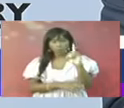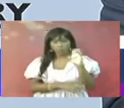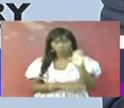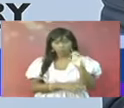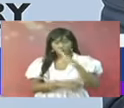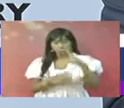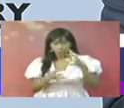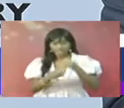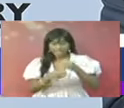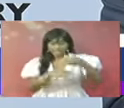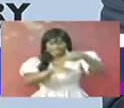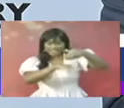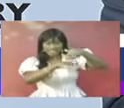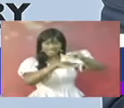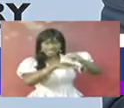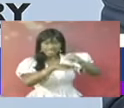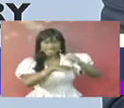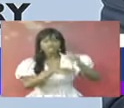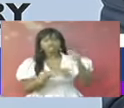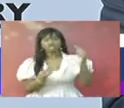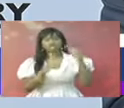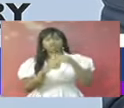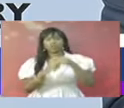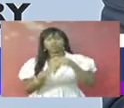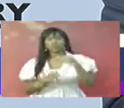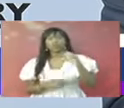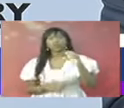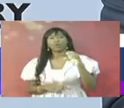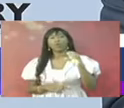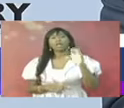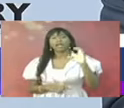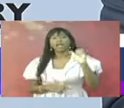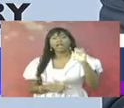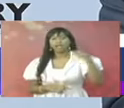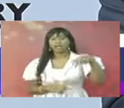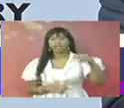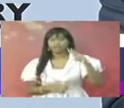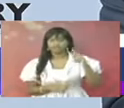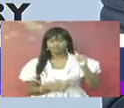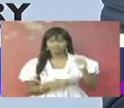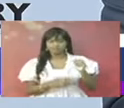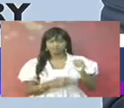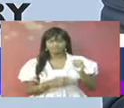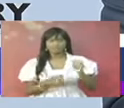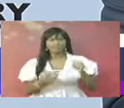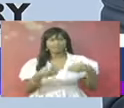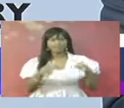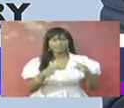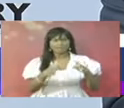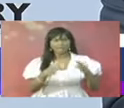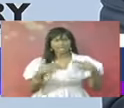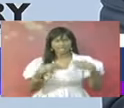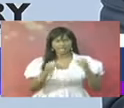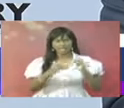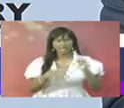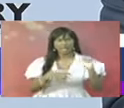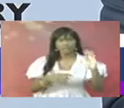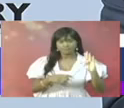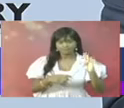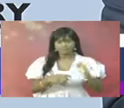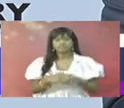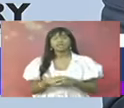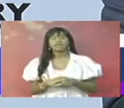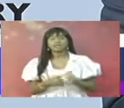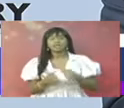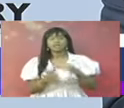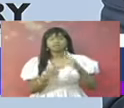it back to the Trinidad and Public Health Lab, and then they actually go back to the notes to get the data as is reported on